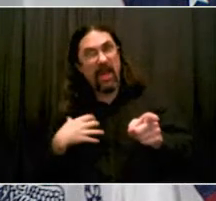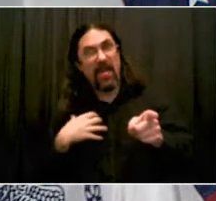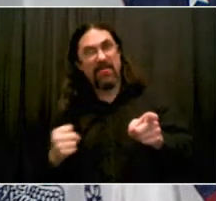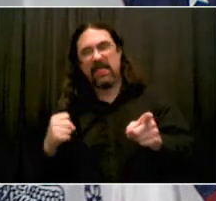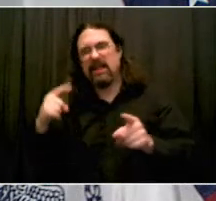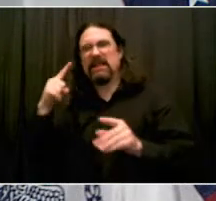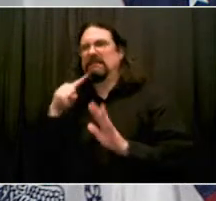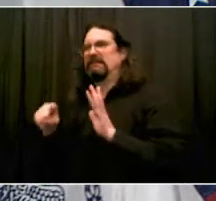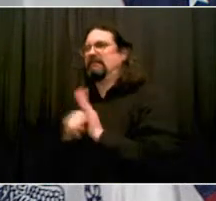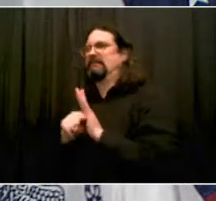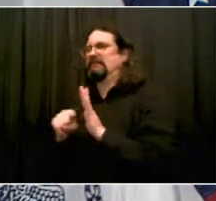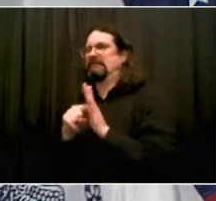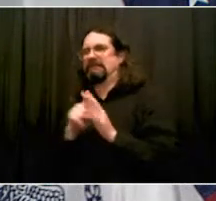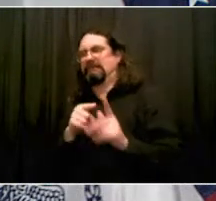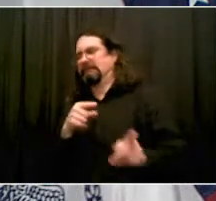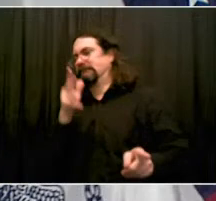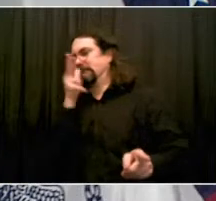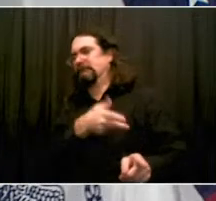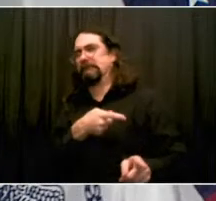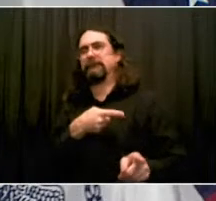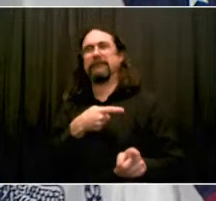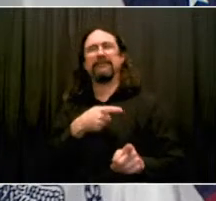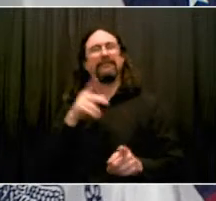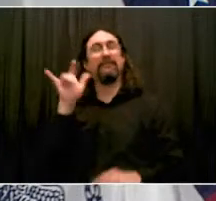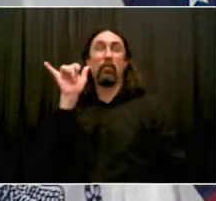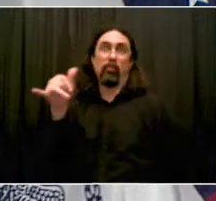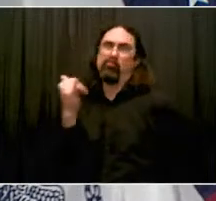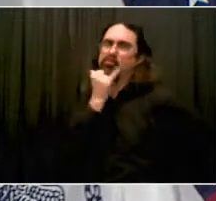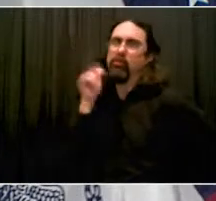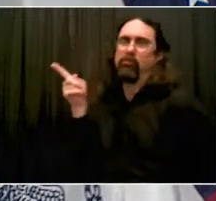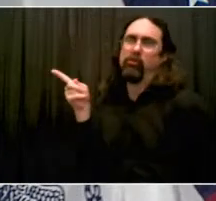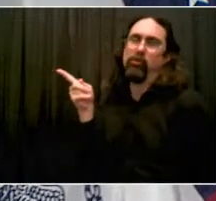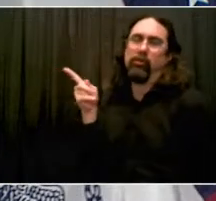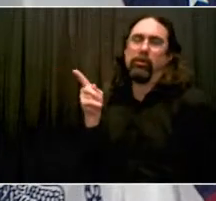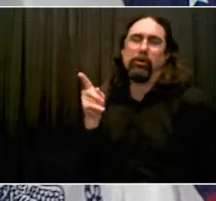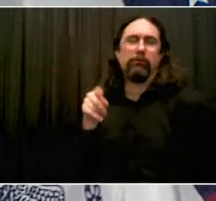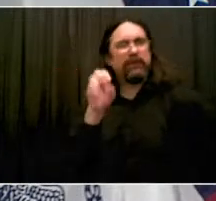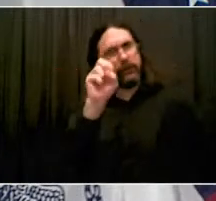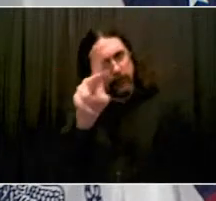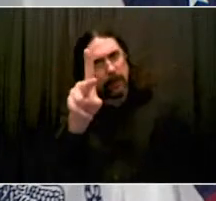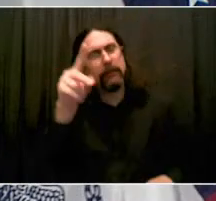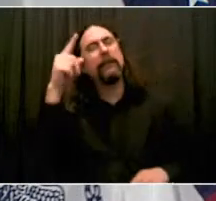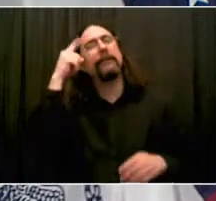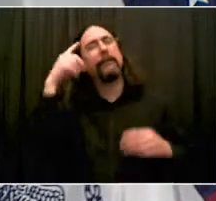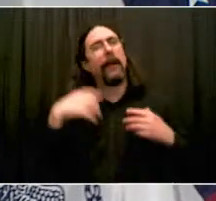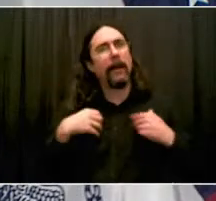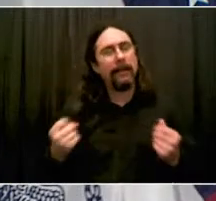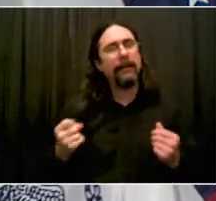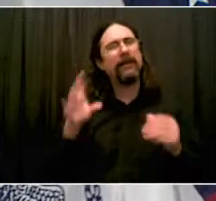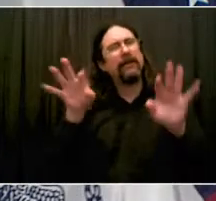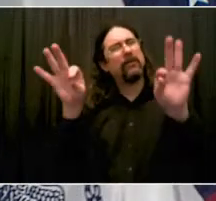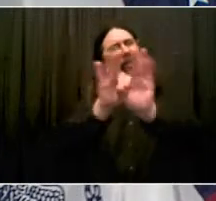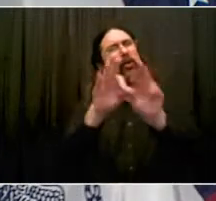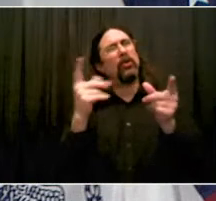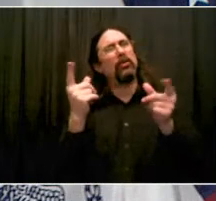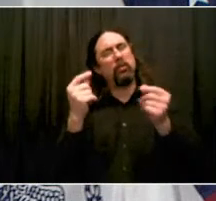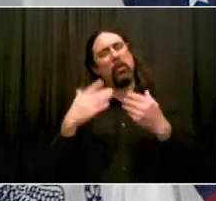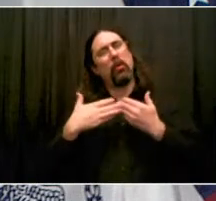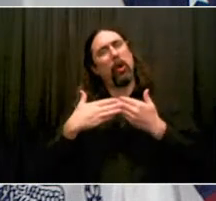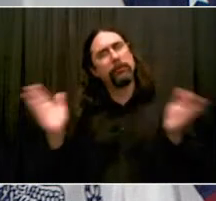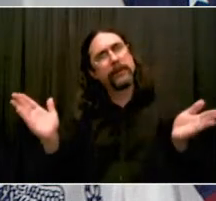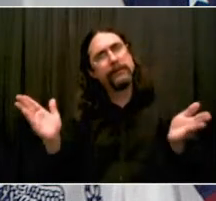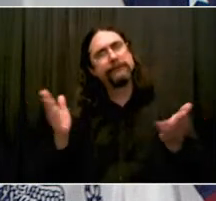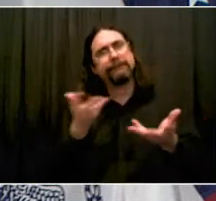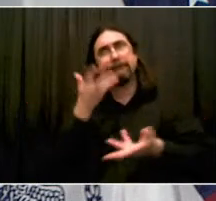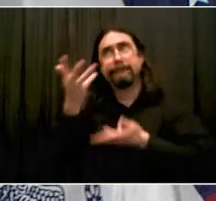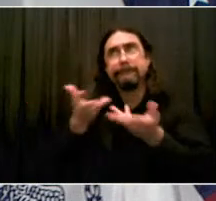our First Lady, Charlene McCray, you'll hear from her in a moment, led that conversation, and it made such a difference. And I gotta tell you about the many